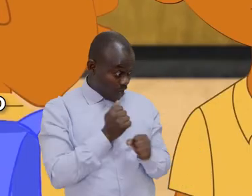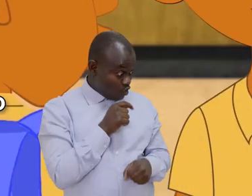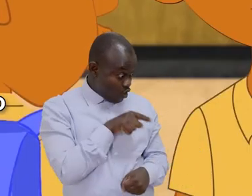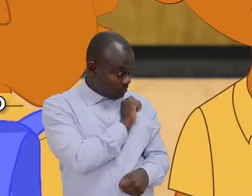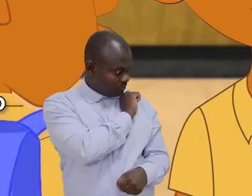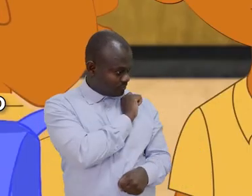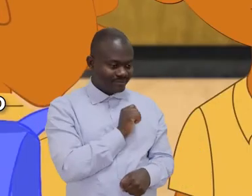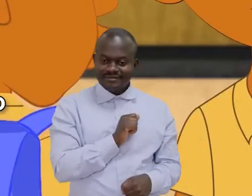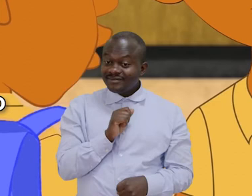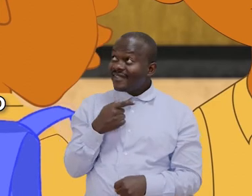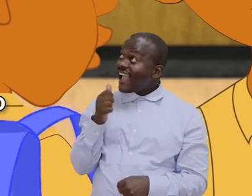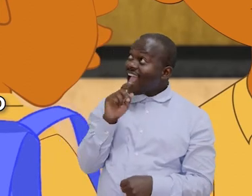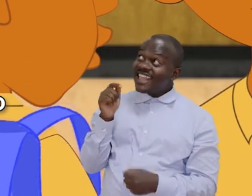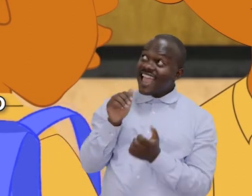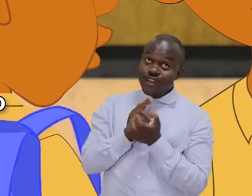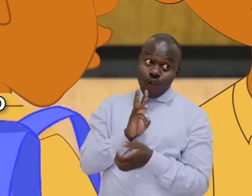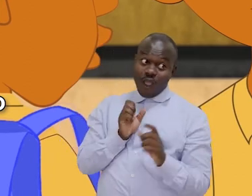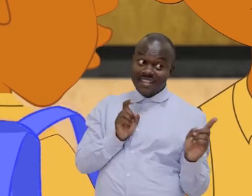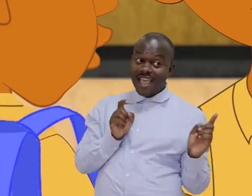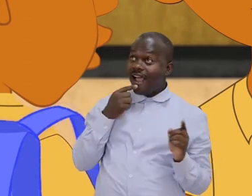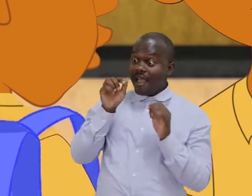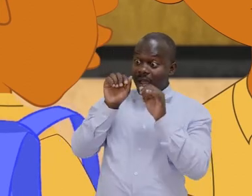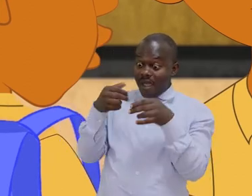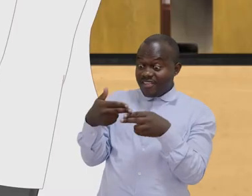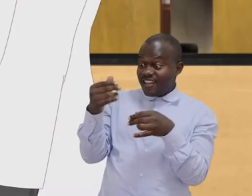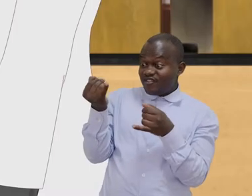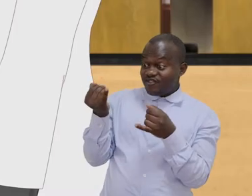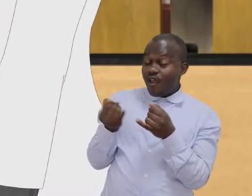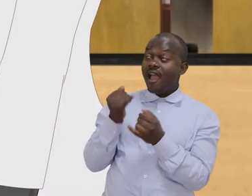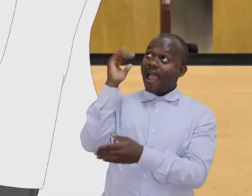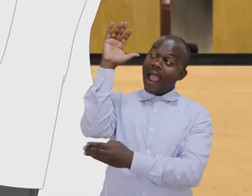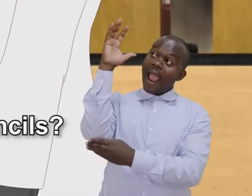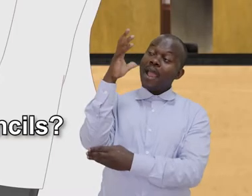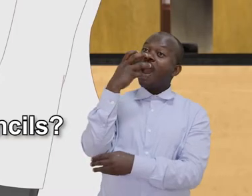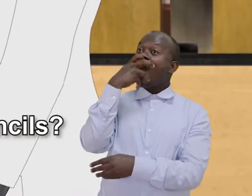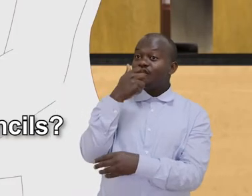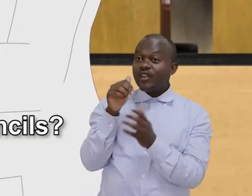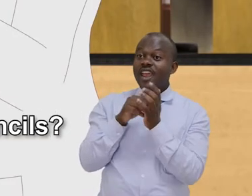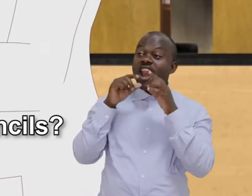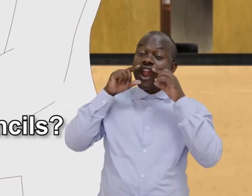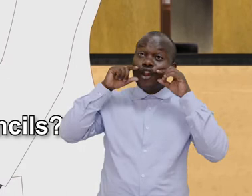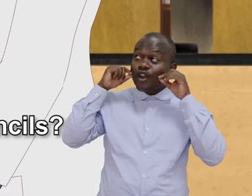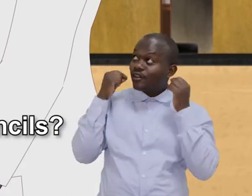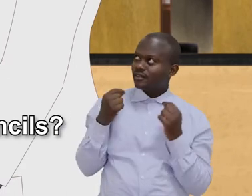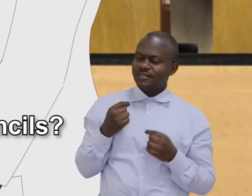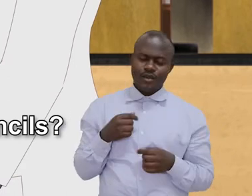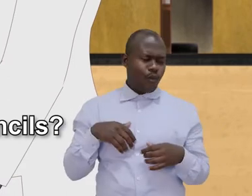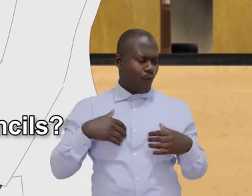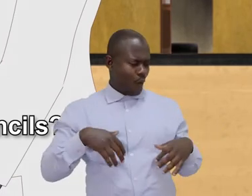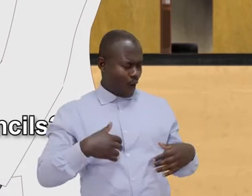to draw a mango tree and a cat. That is nice. Do you have your drawing notebooks